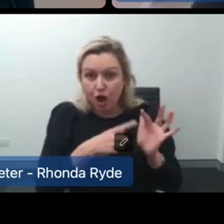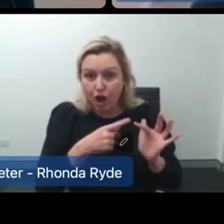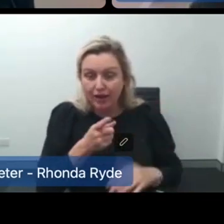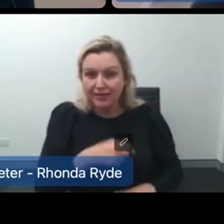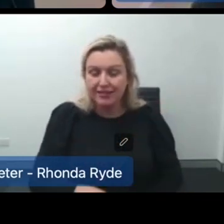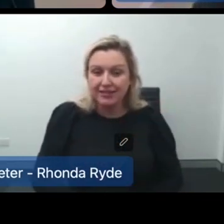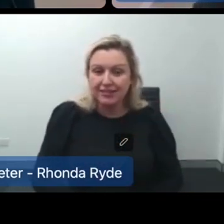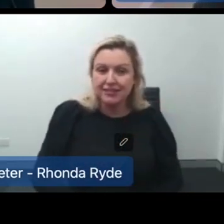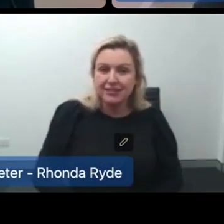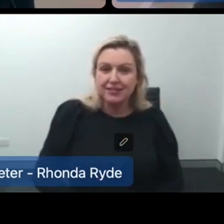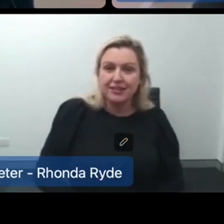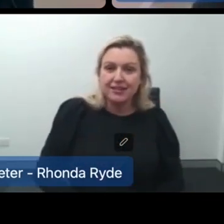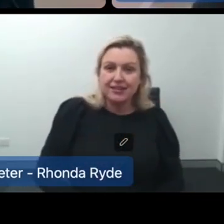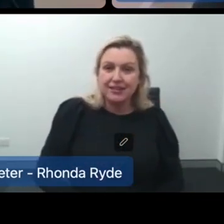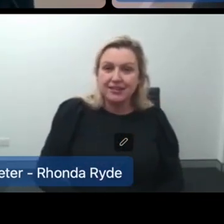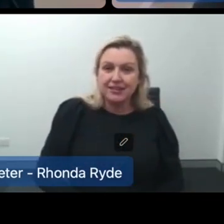Caroline?